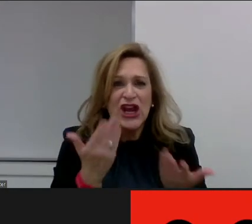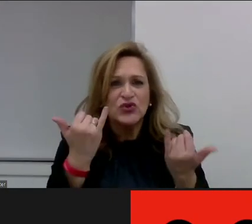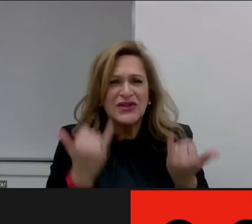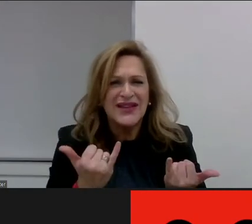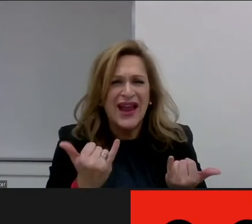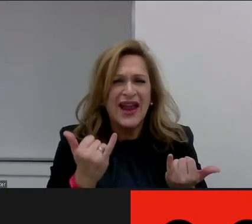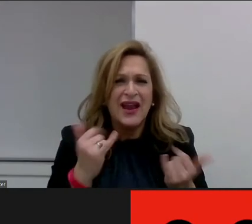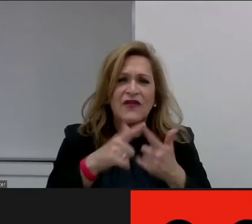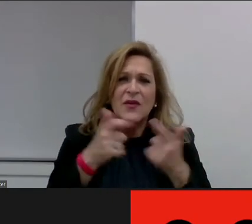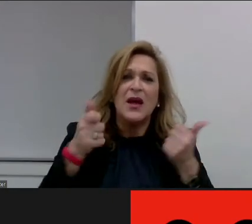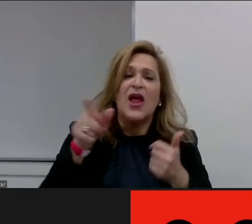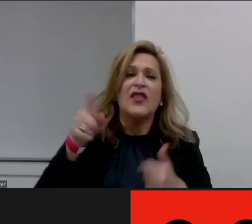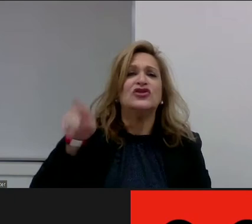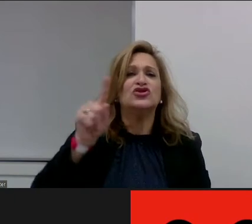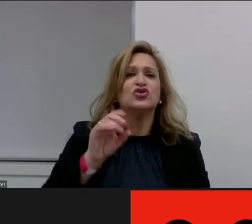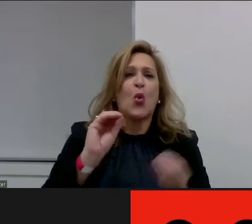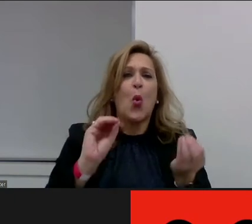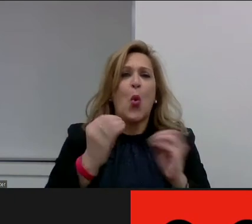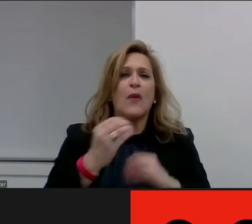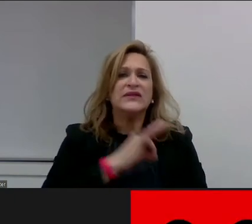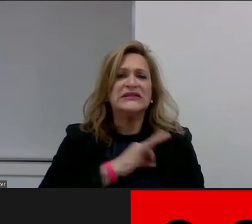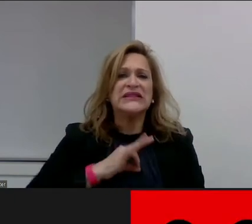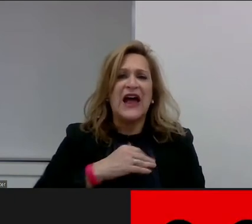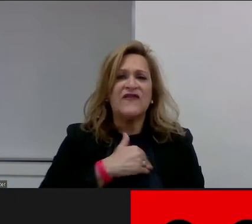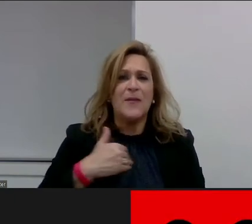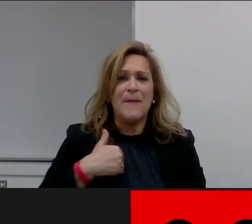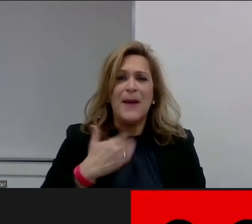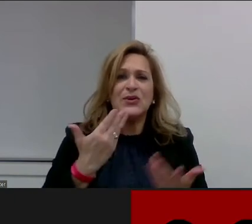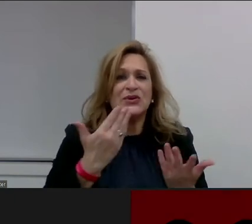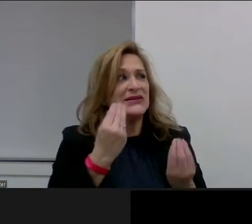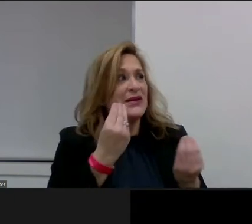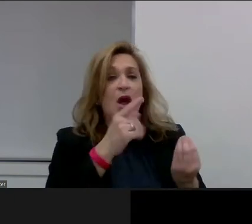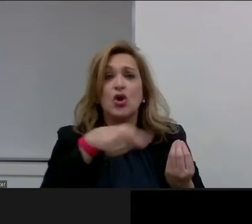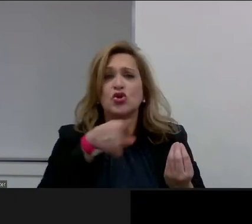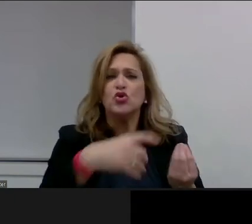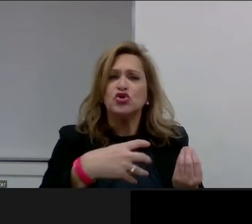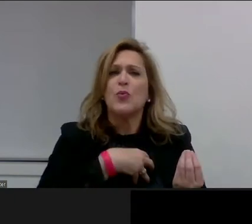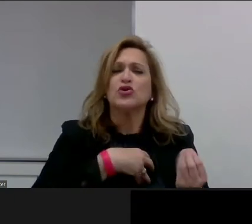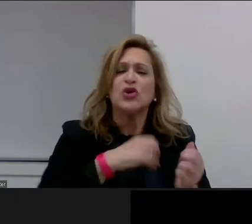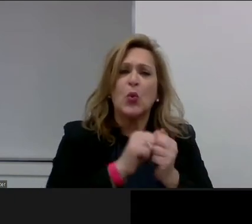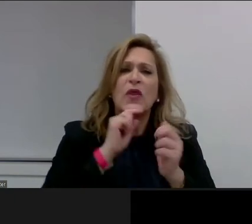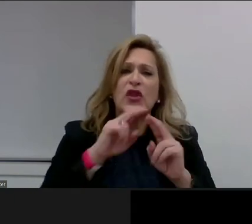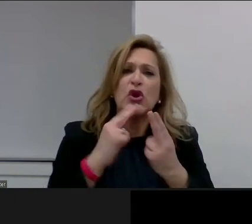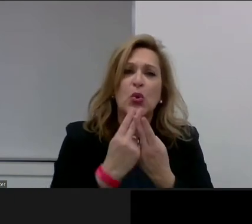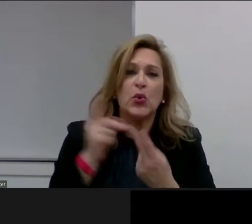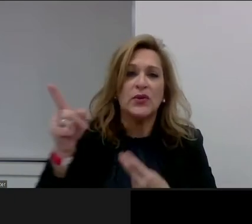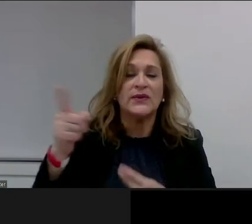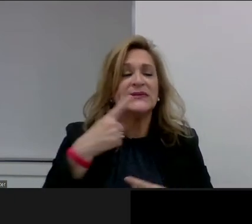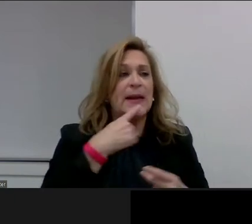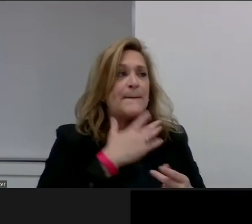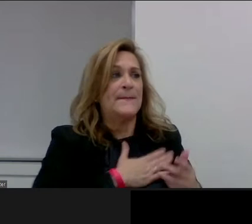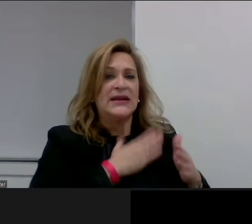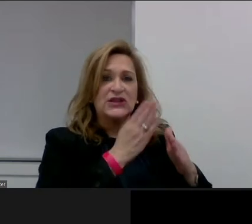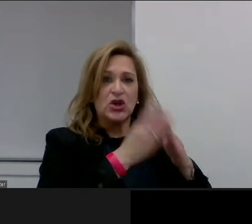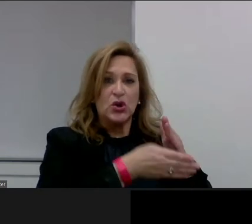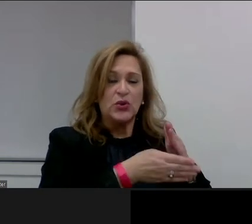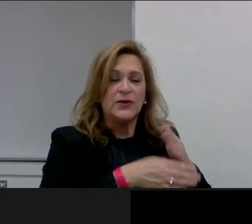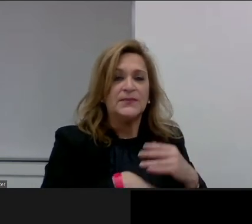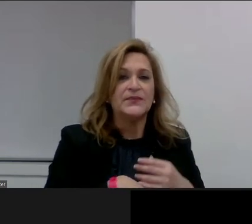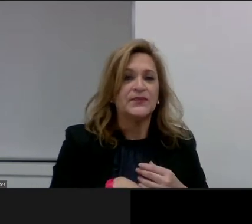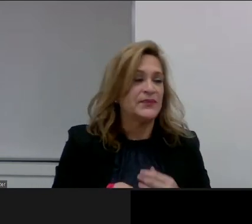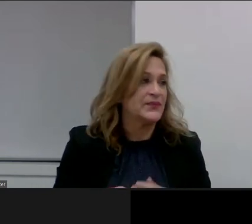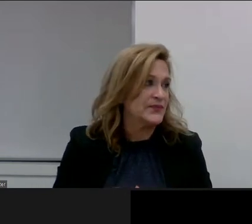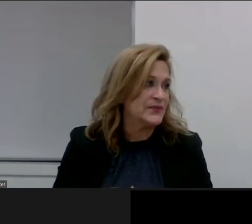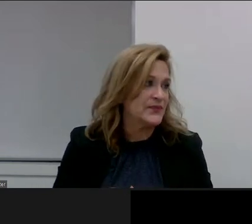These are just office staff members, guys. So definitely protest with the union. Please conclude. The next speaker is